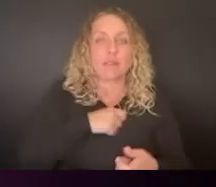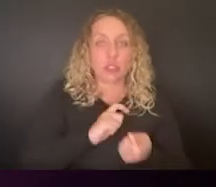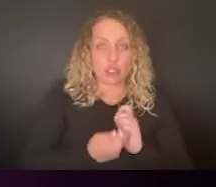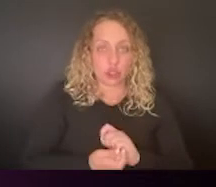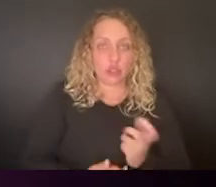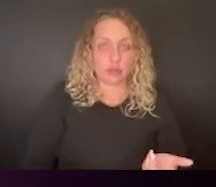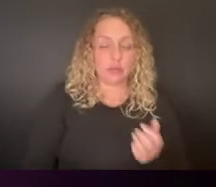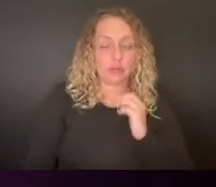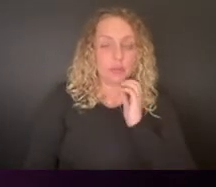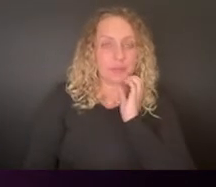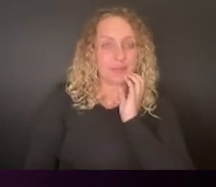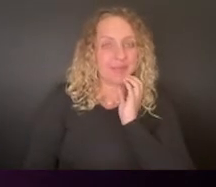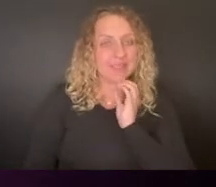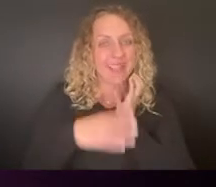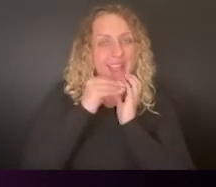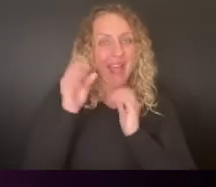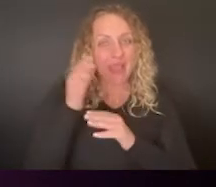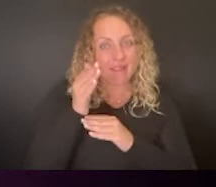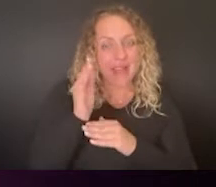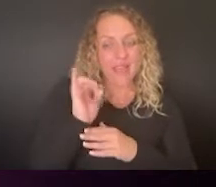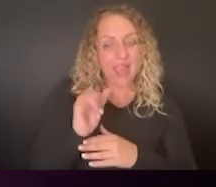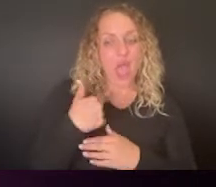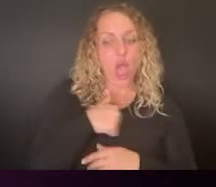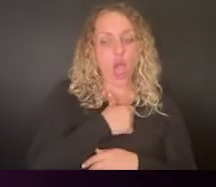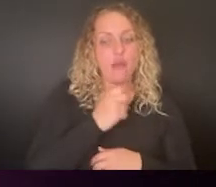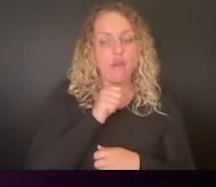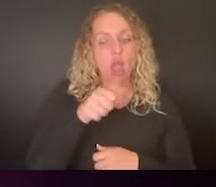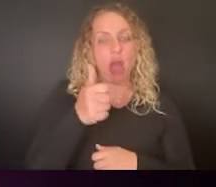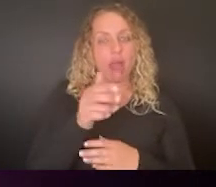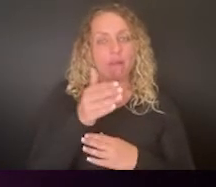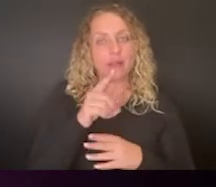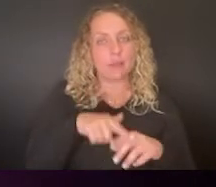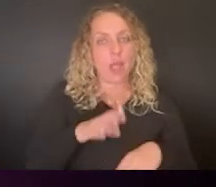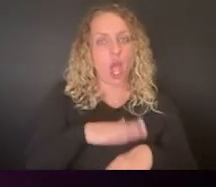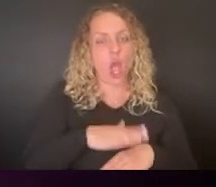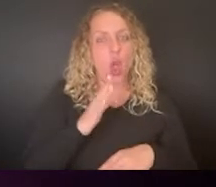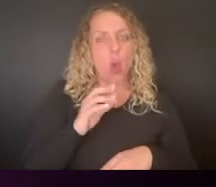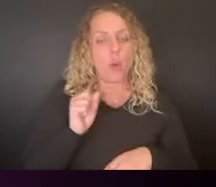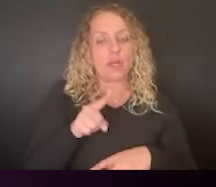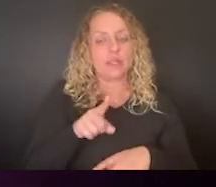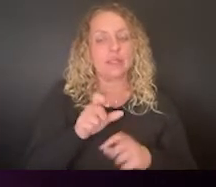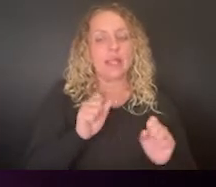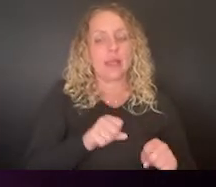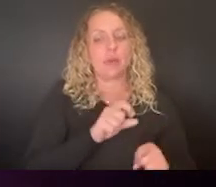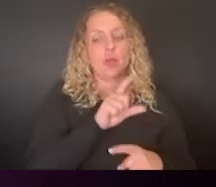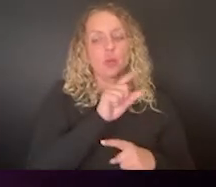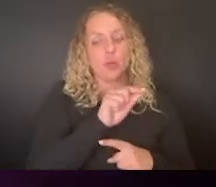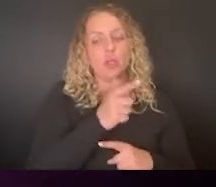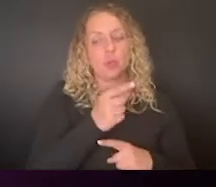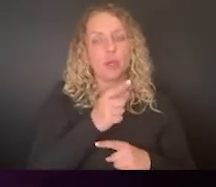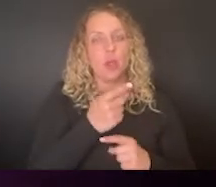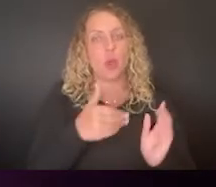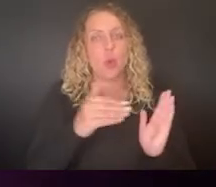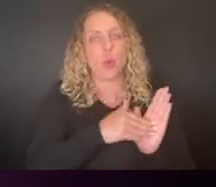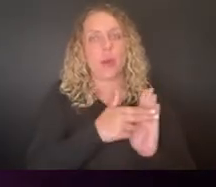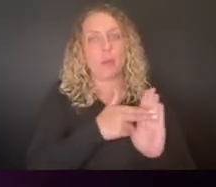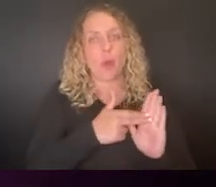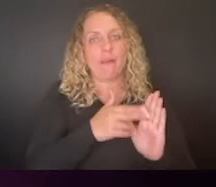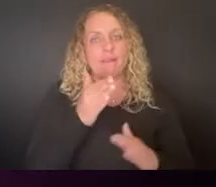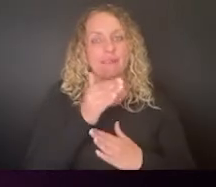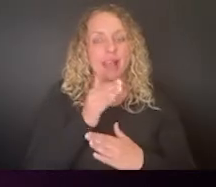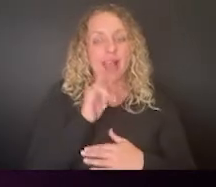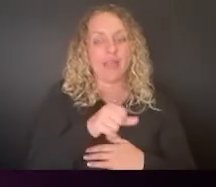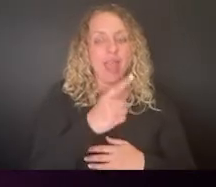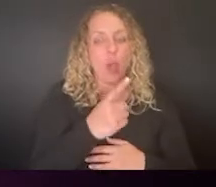ring, one flag as the basis of most of our changes. And the flag